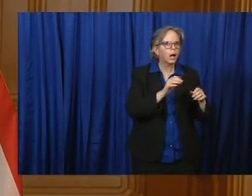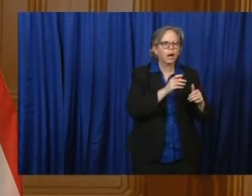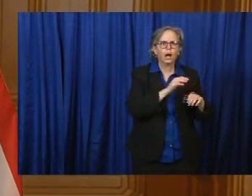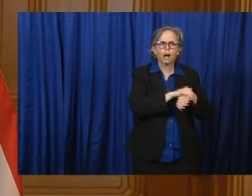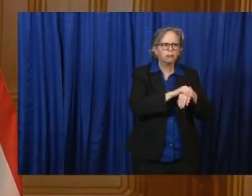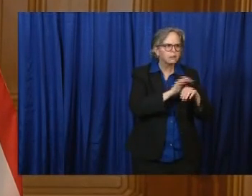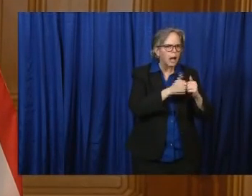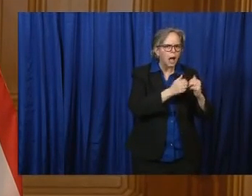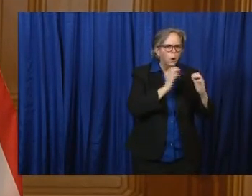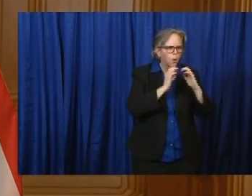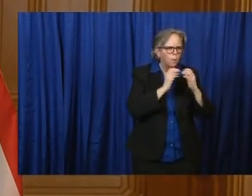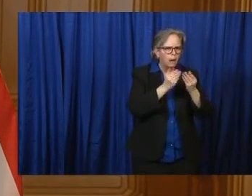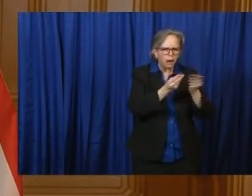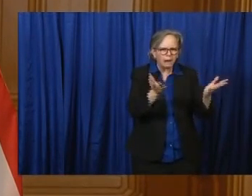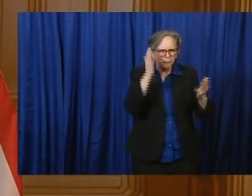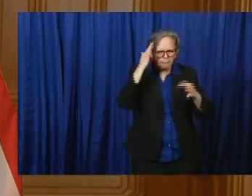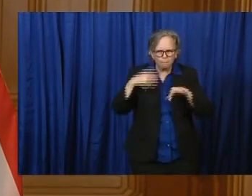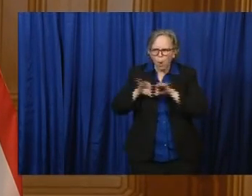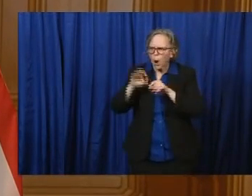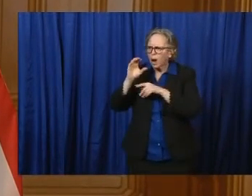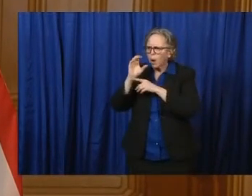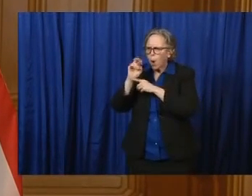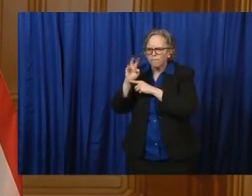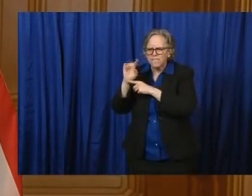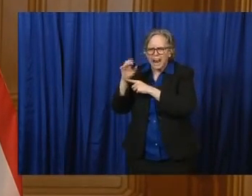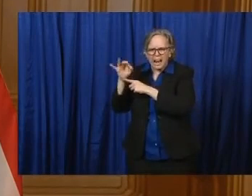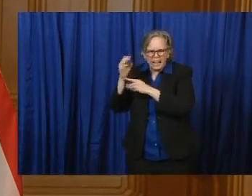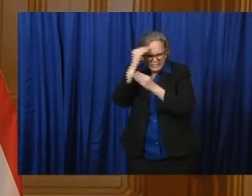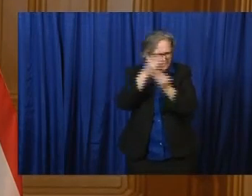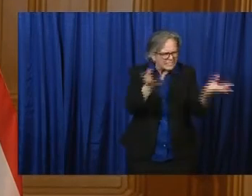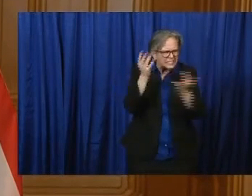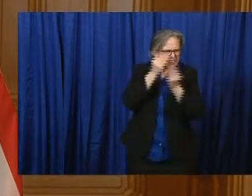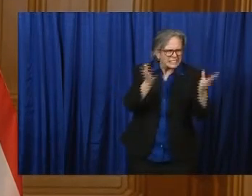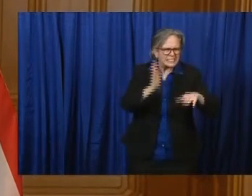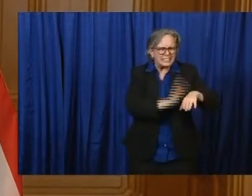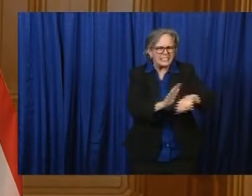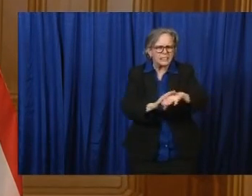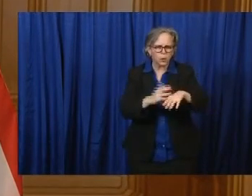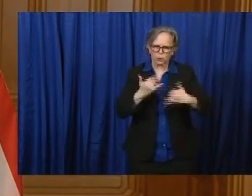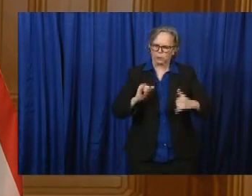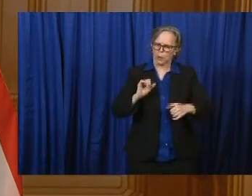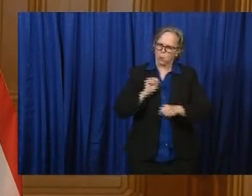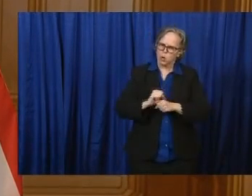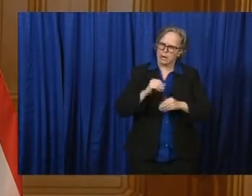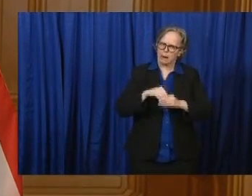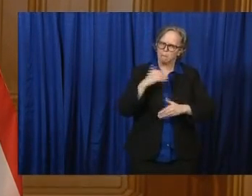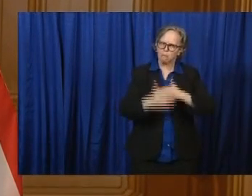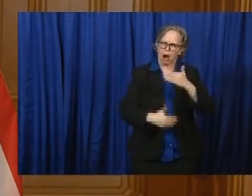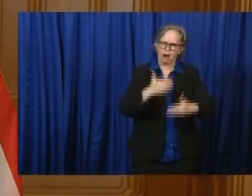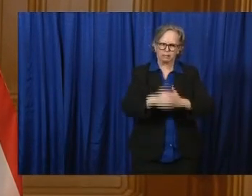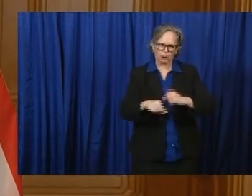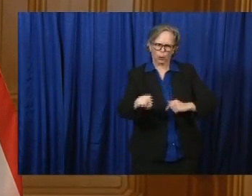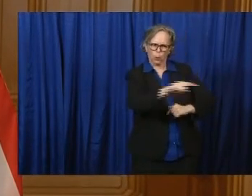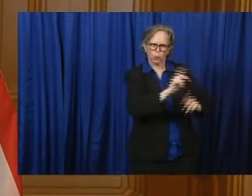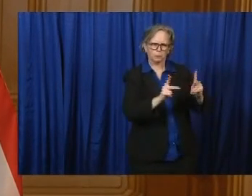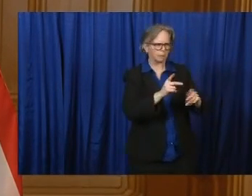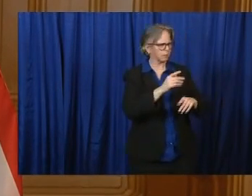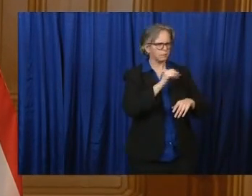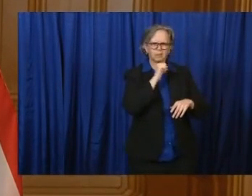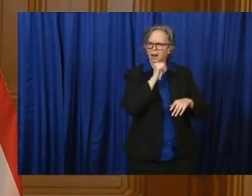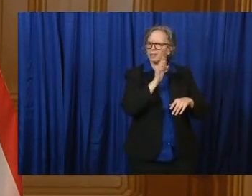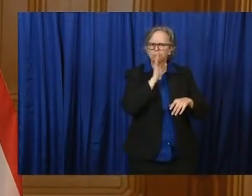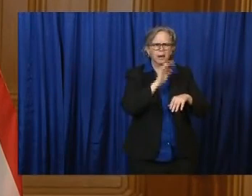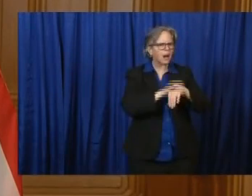we are in regard to that. It is a work in progress. We intend to continue to do more, because it's important that